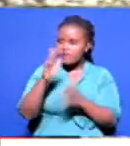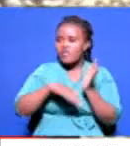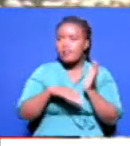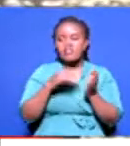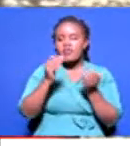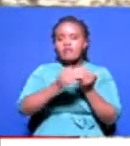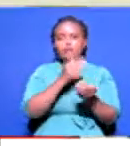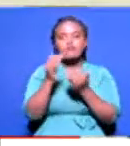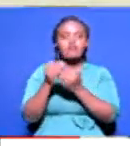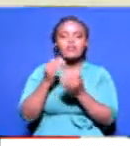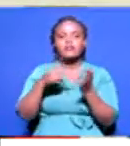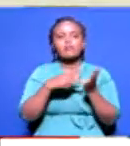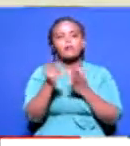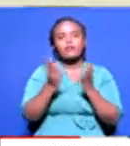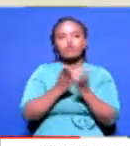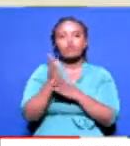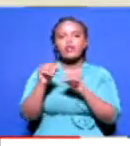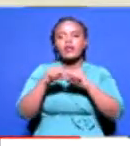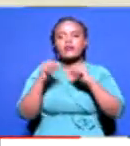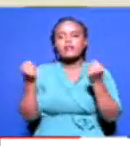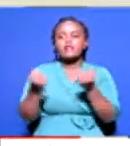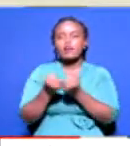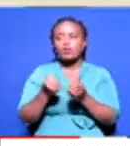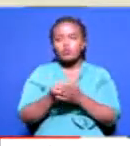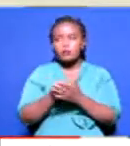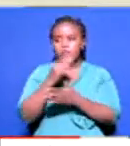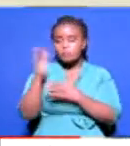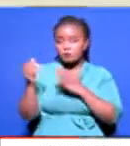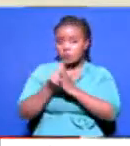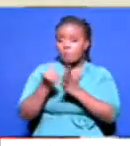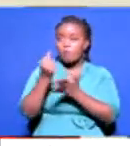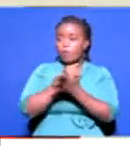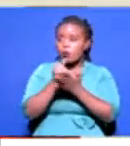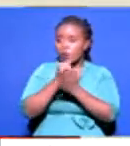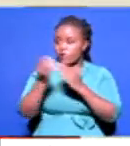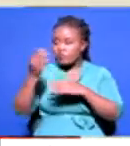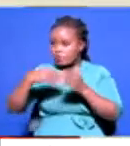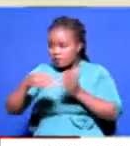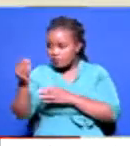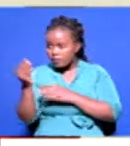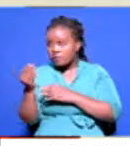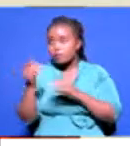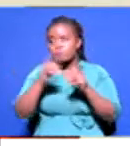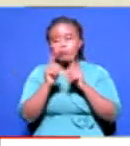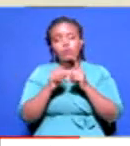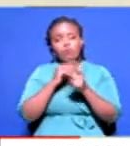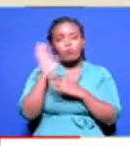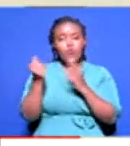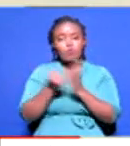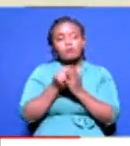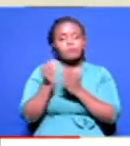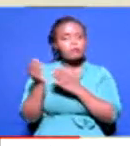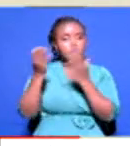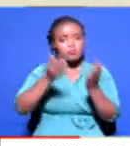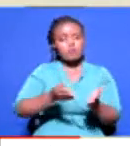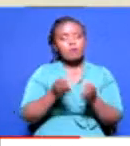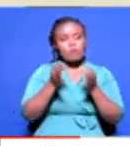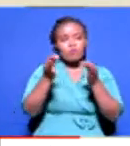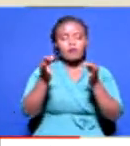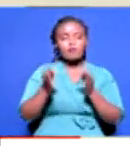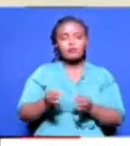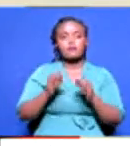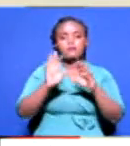through cooperatives. All coffee sales from the auction floor will be deposited in accounts farmers have